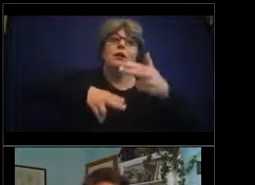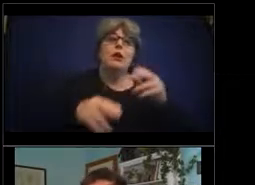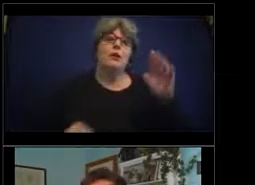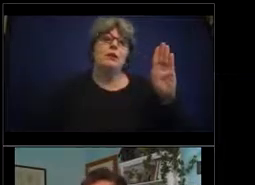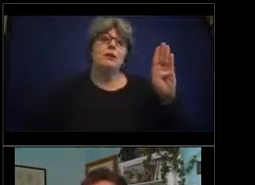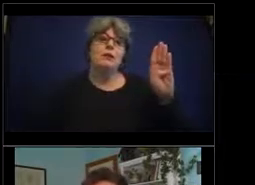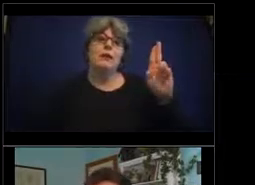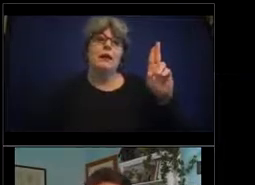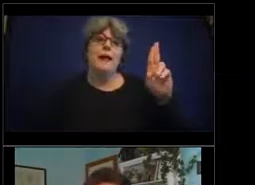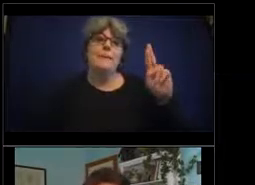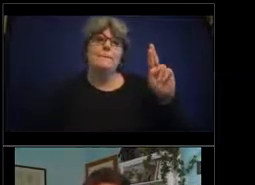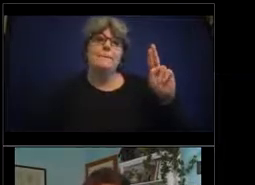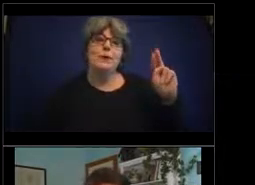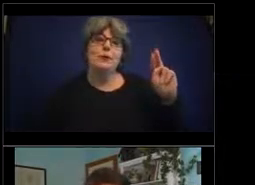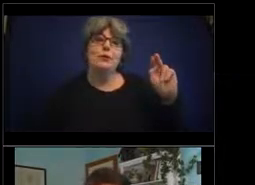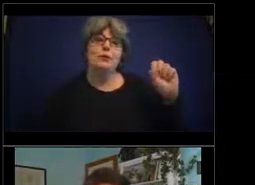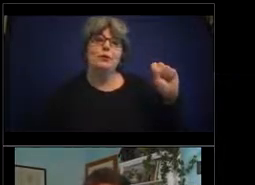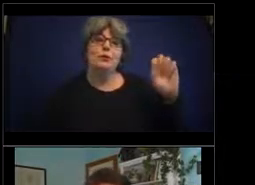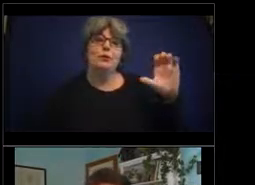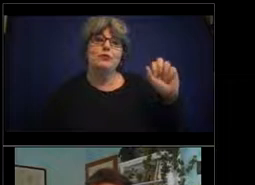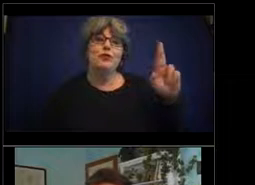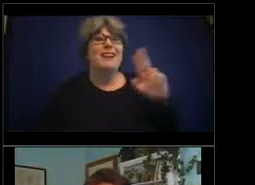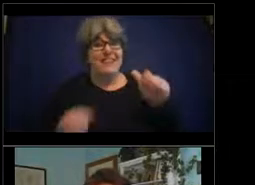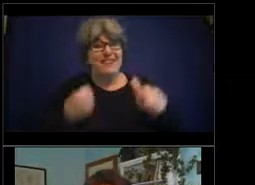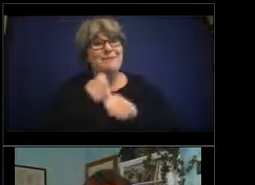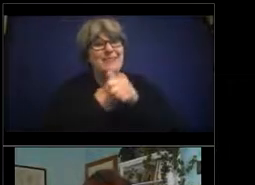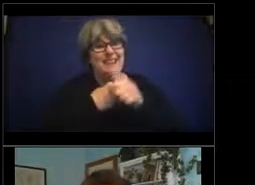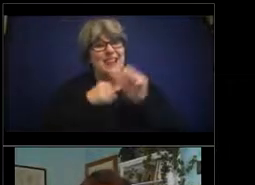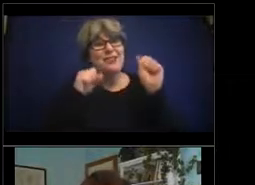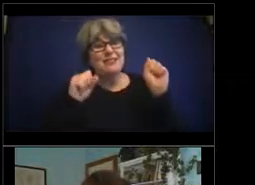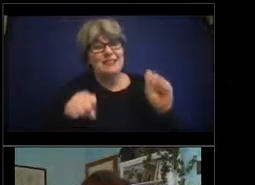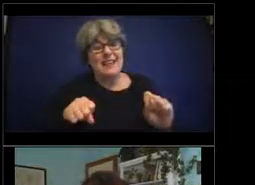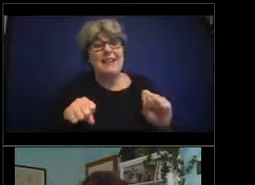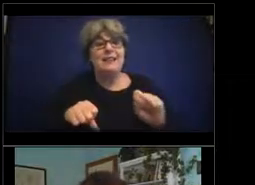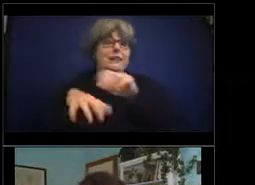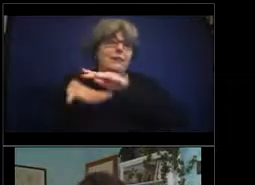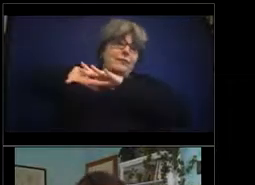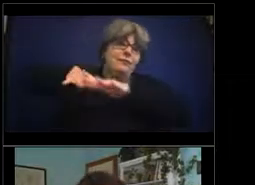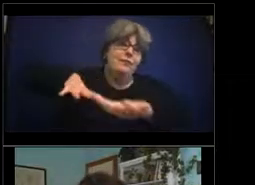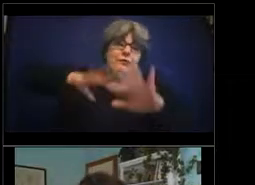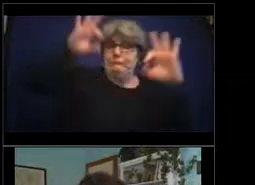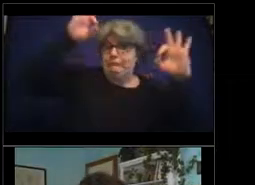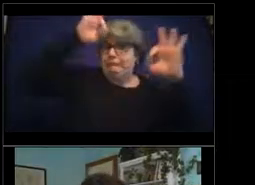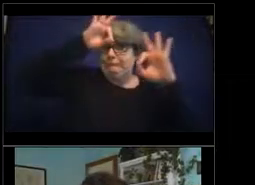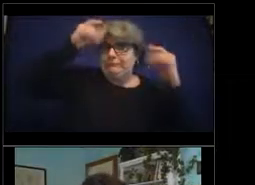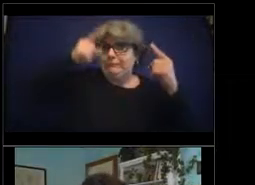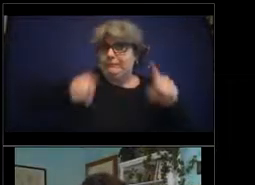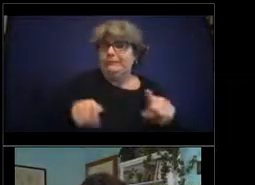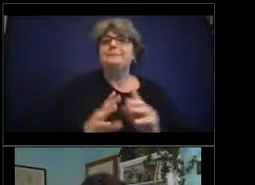dangerous for folks downstream if they are unaware of its coming.